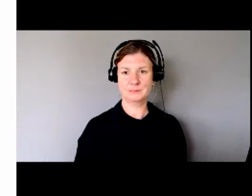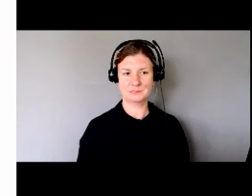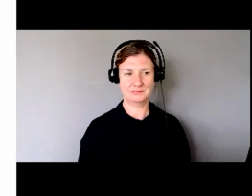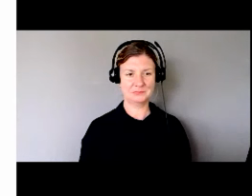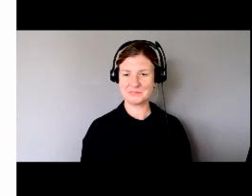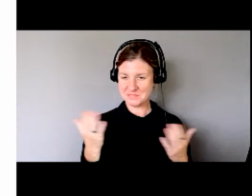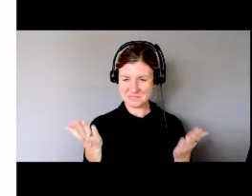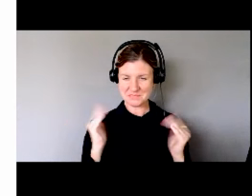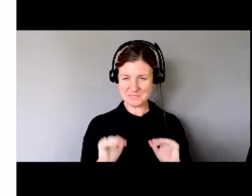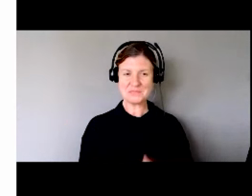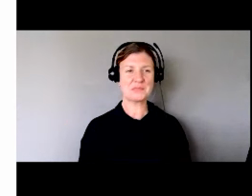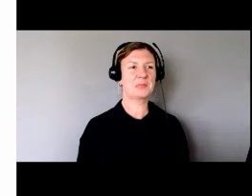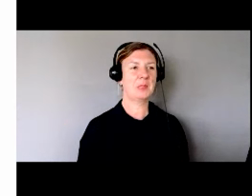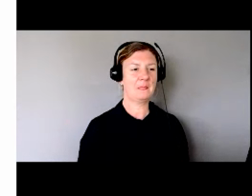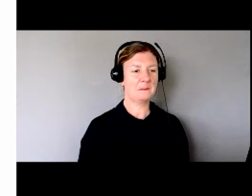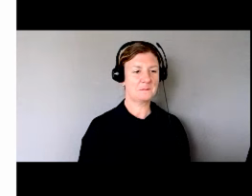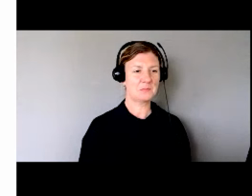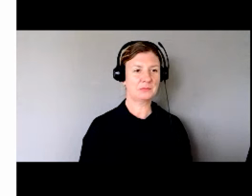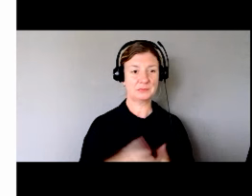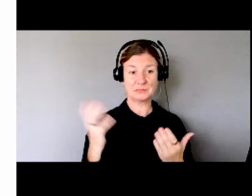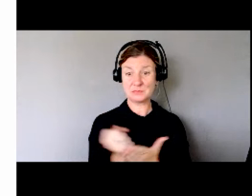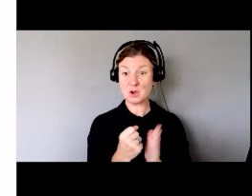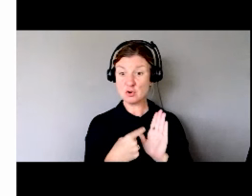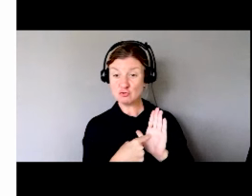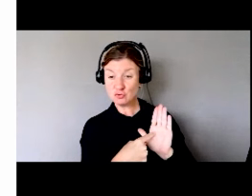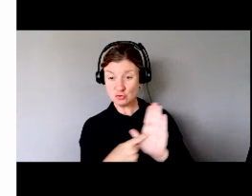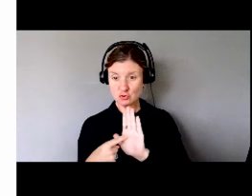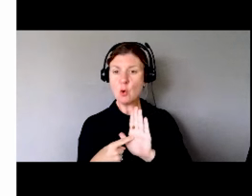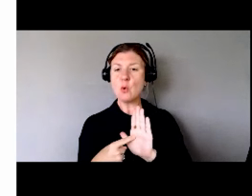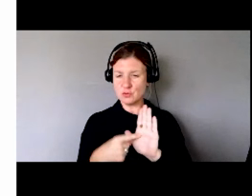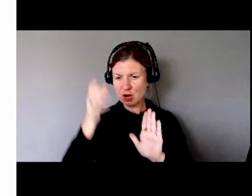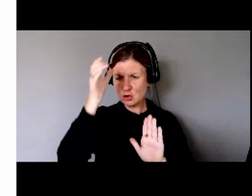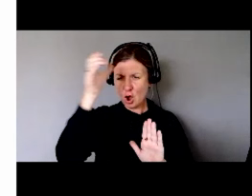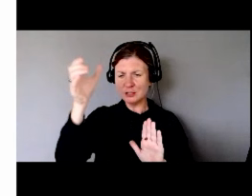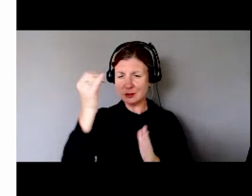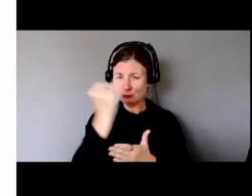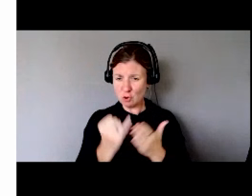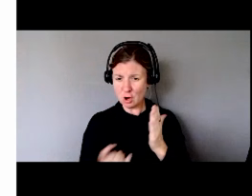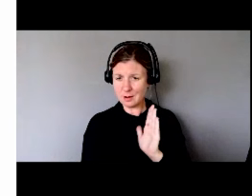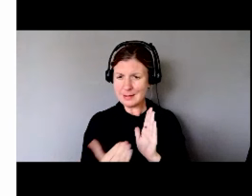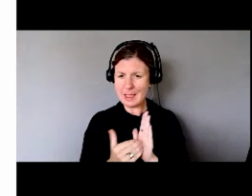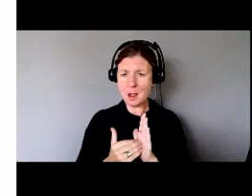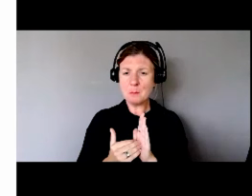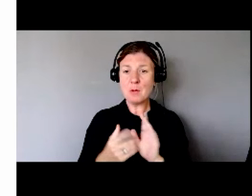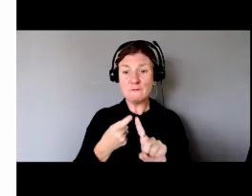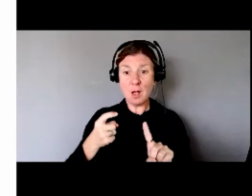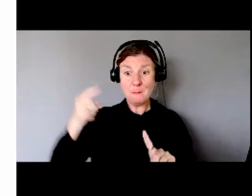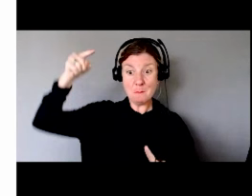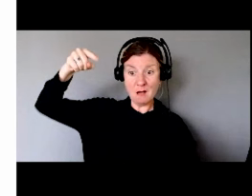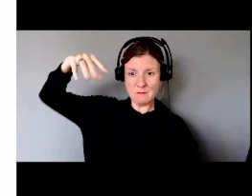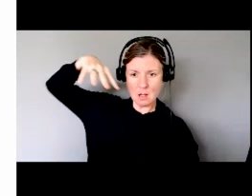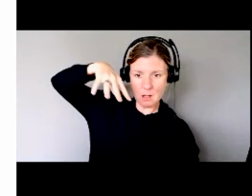I also wanted to show an aerial view of the concept drawing, as the building itself is really a